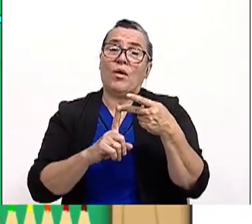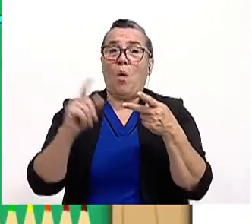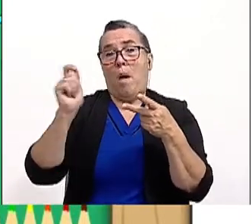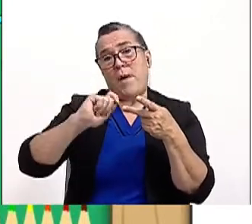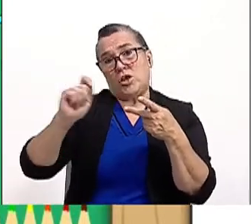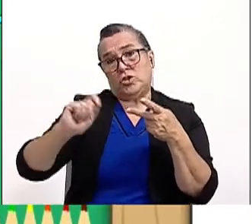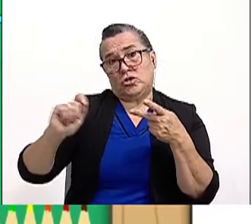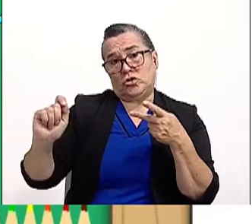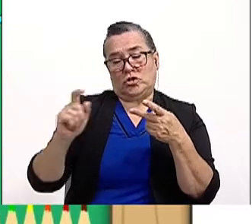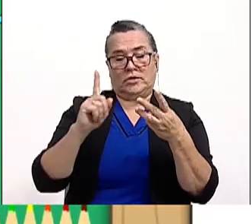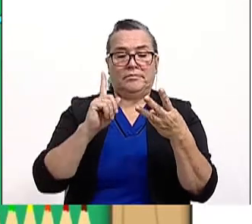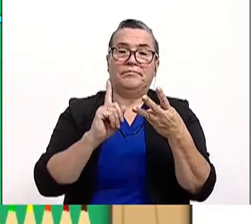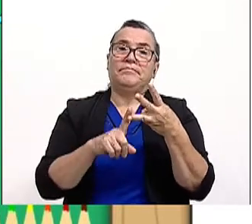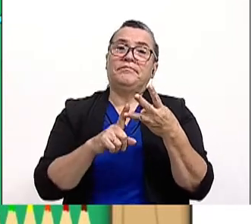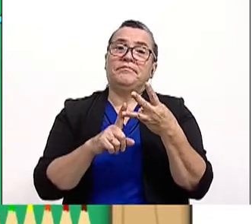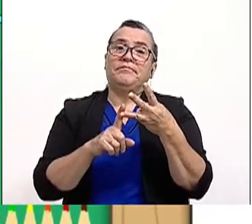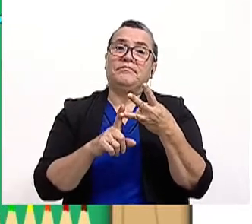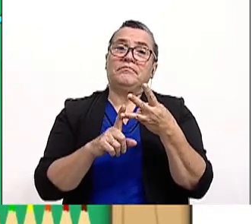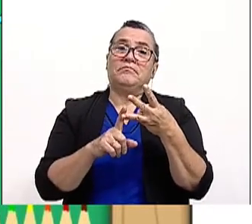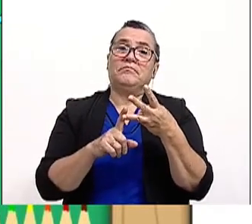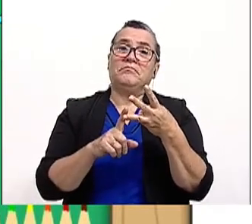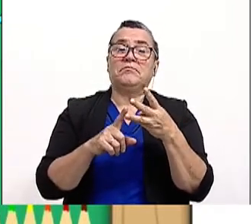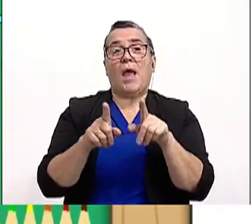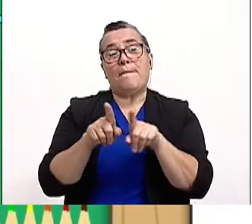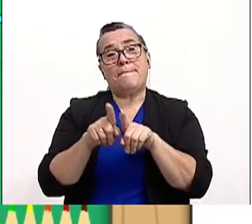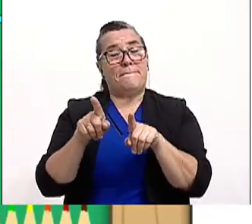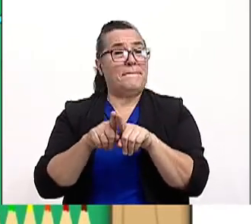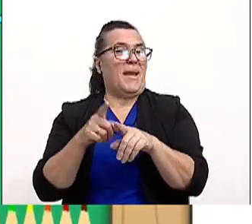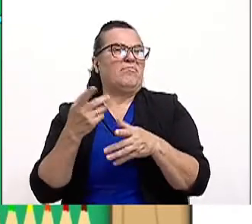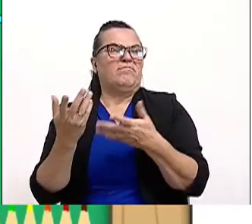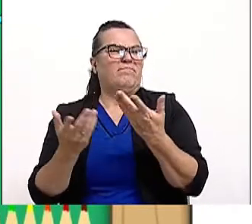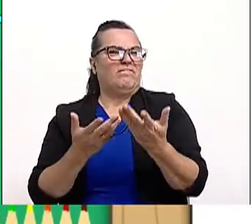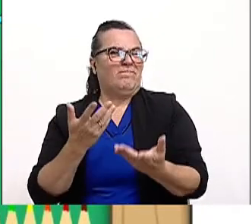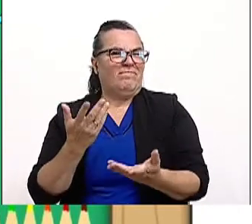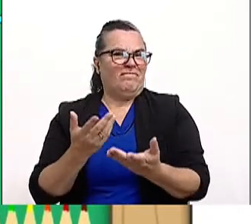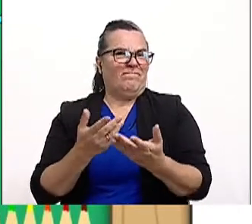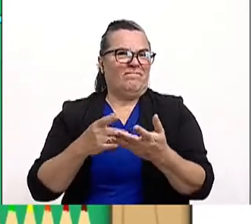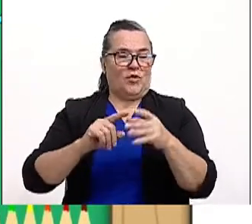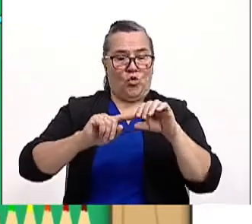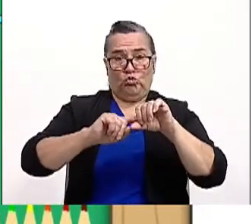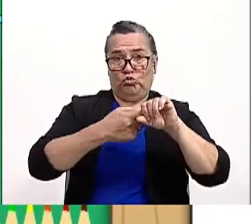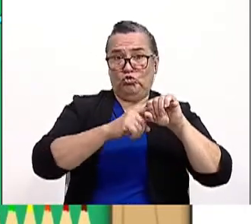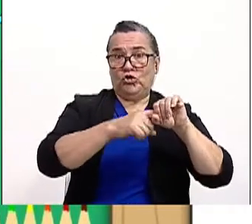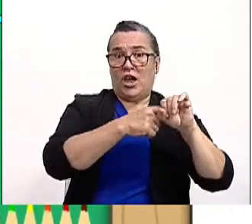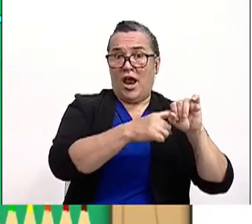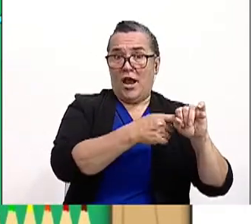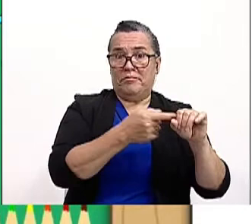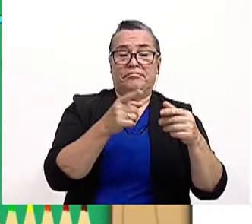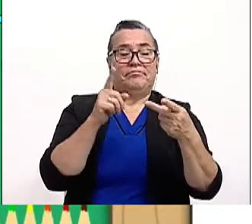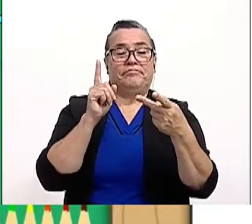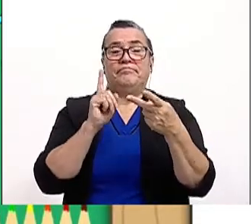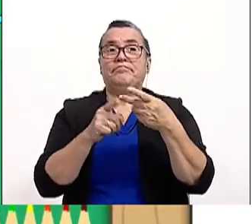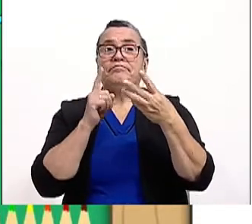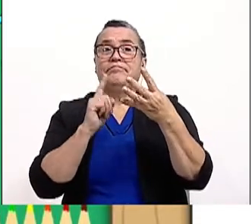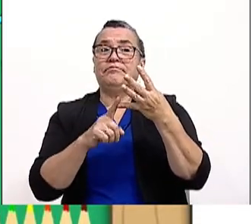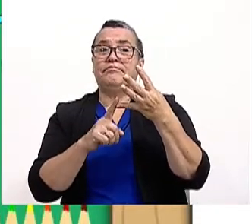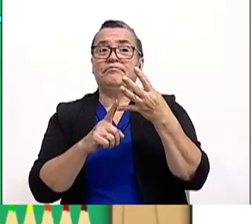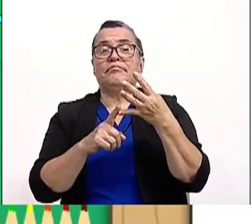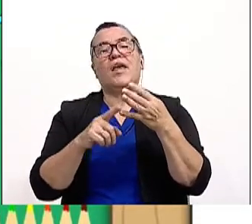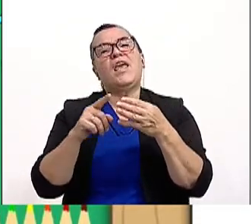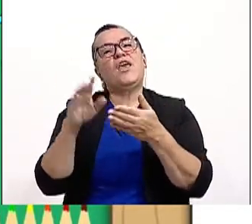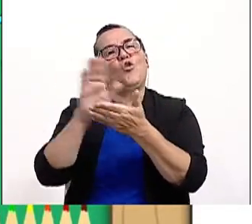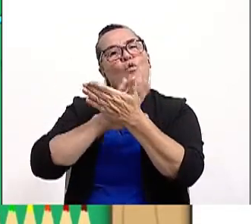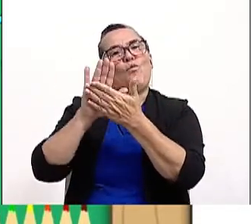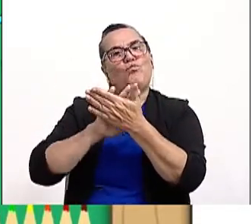or a pencil. We're going to need also a sharpener and an